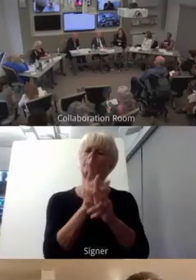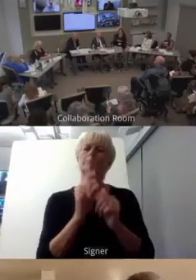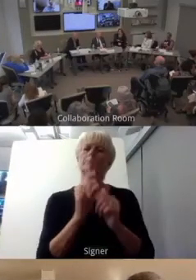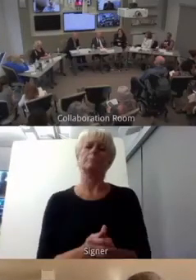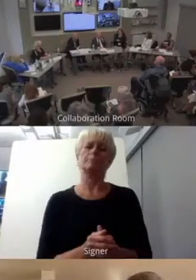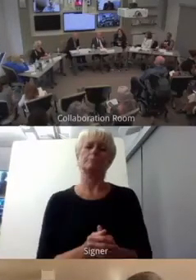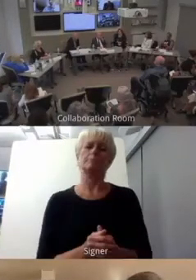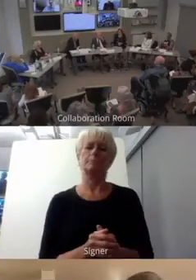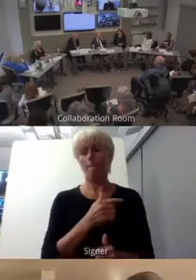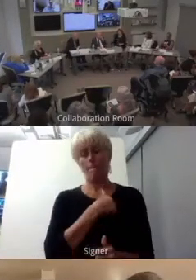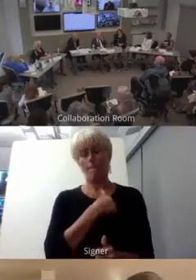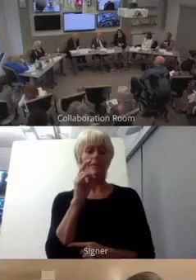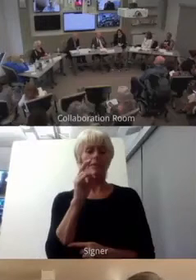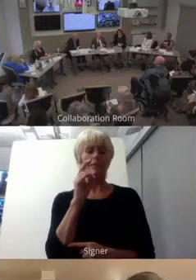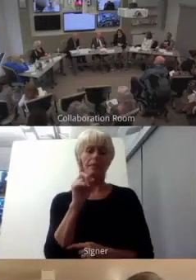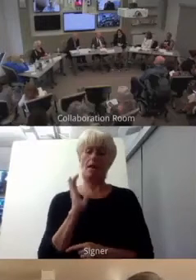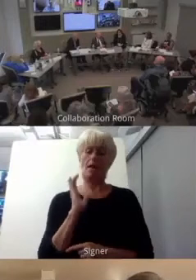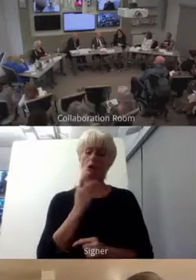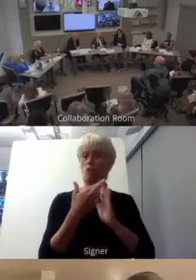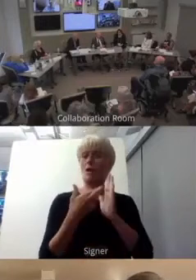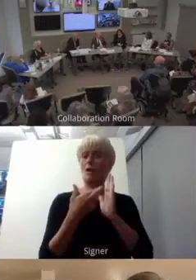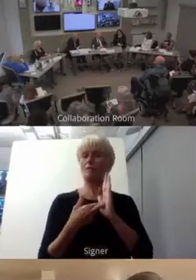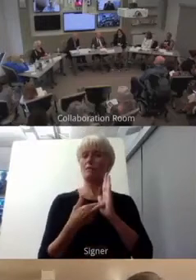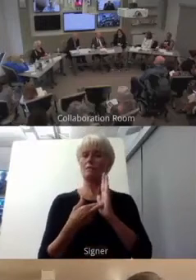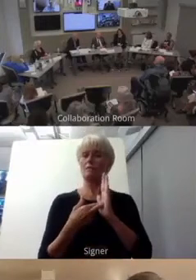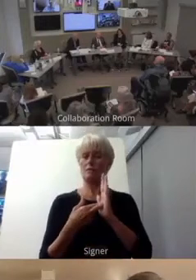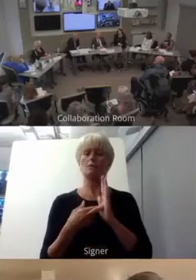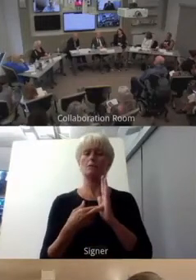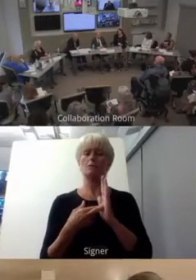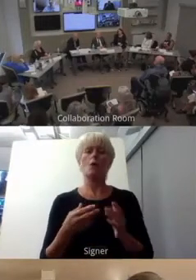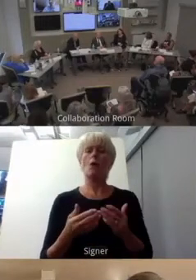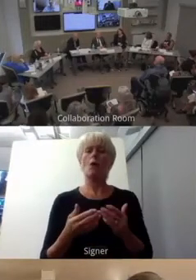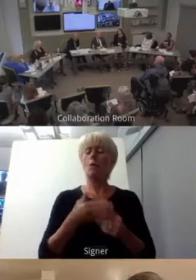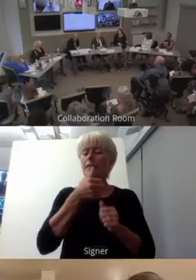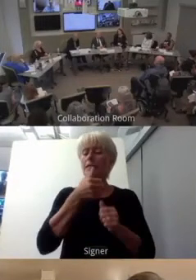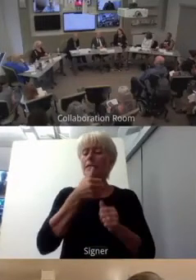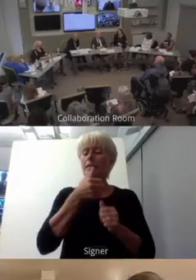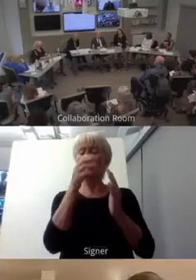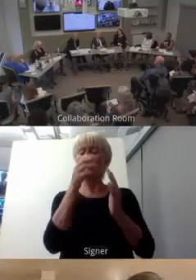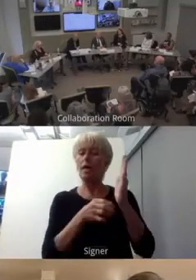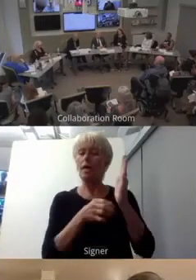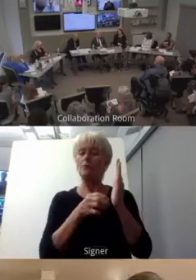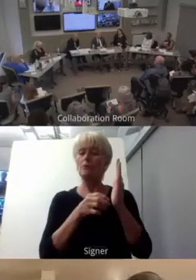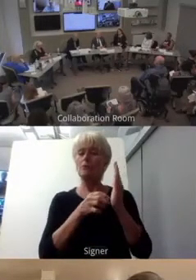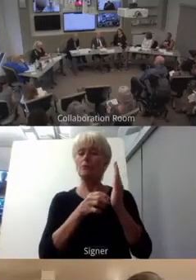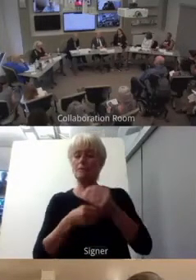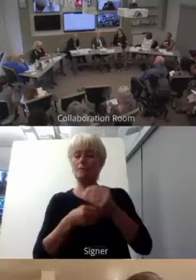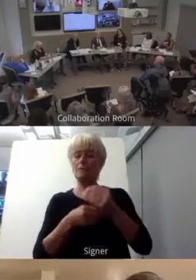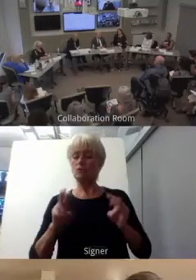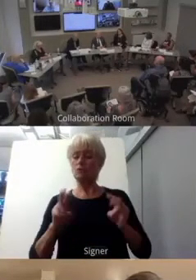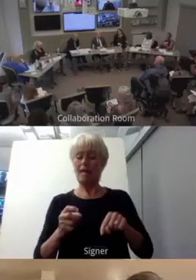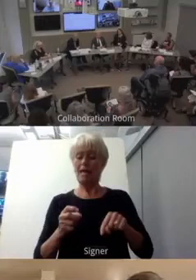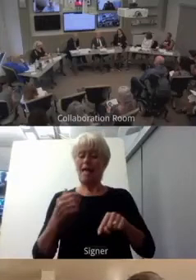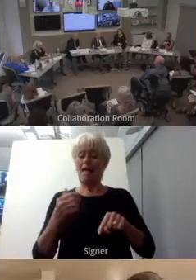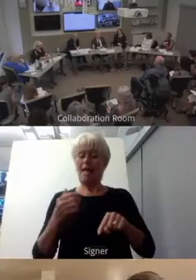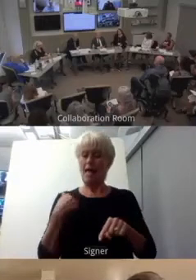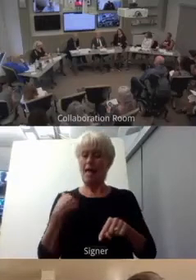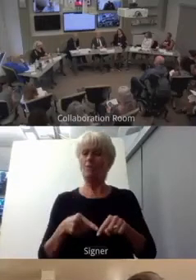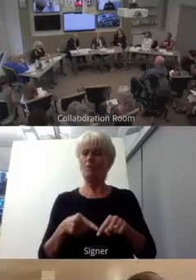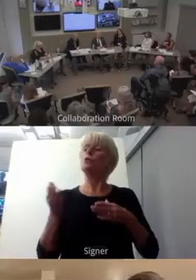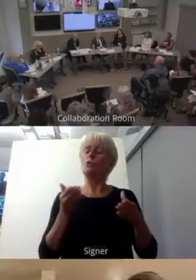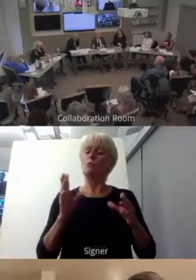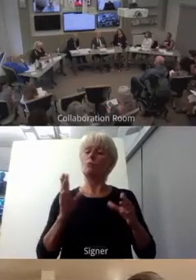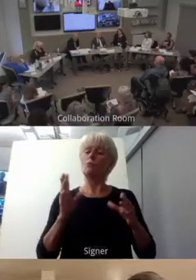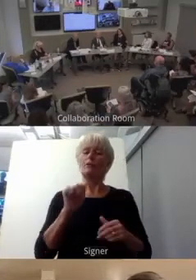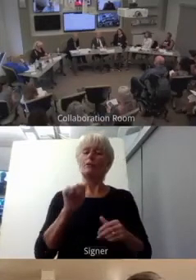In nearly every chapter and subchapter, there is a provision that says that service providers can use any reasonable accommodations.